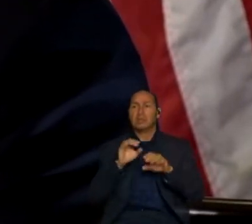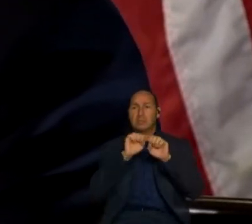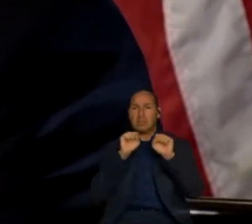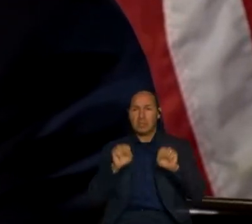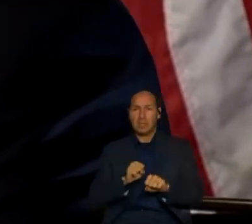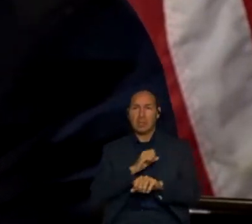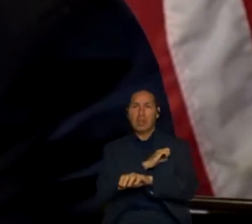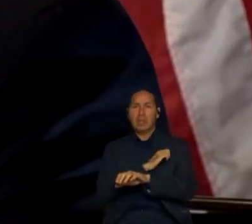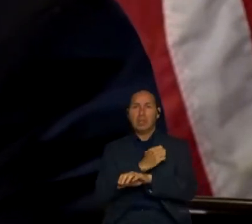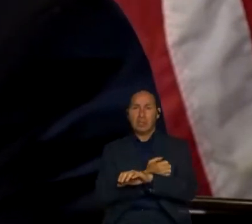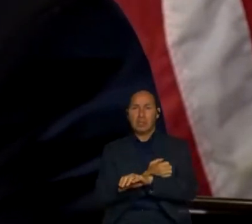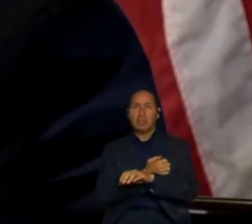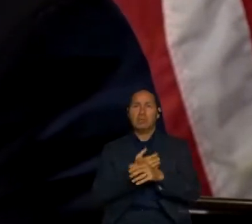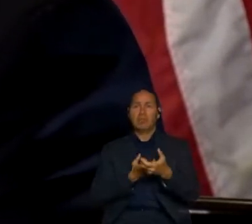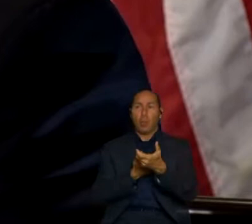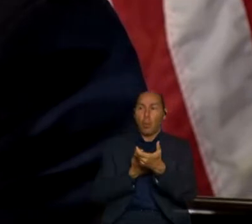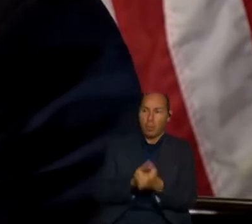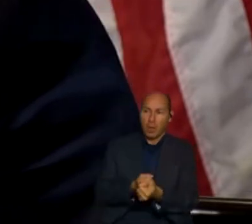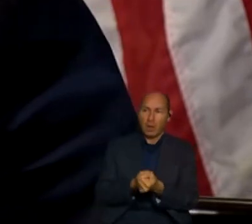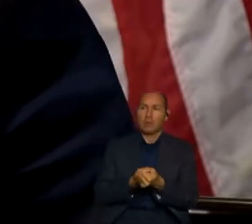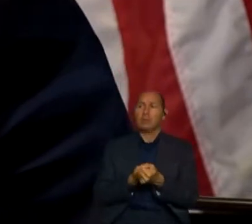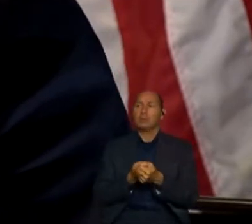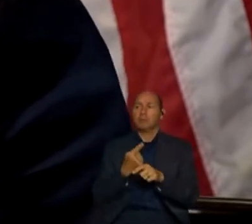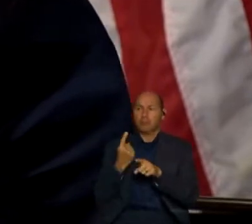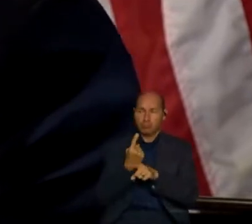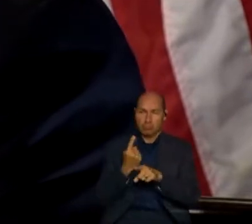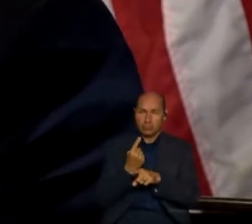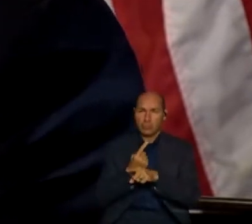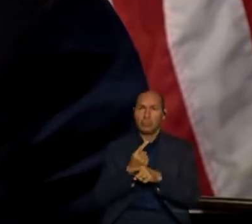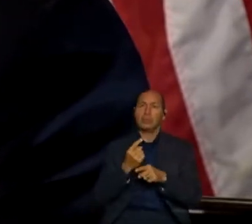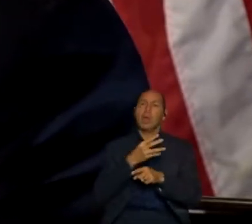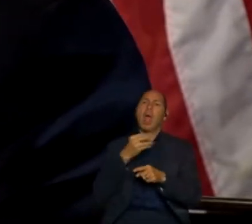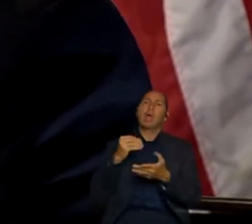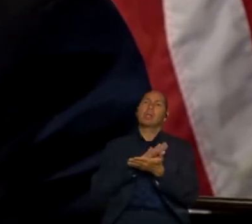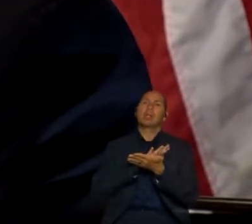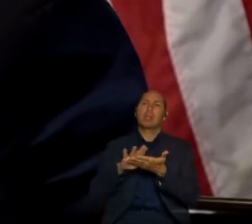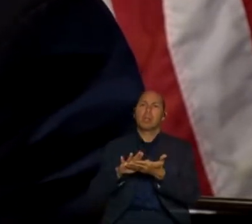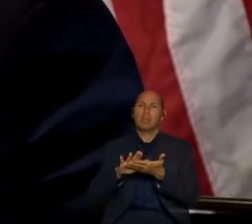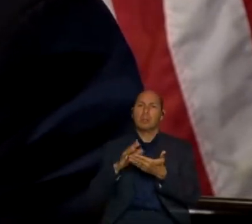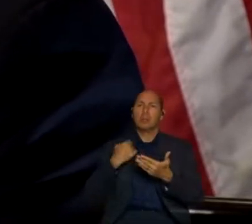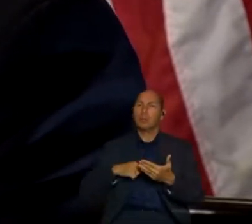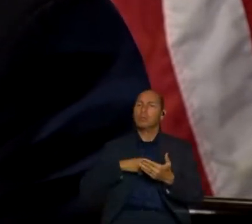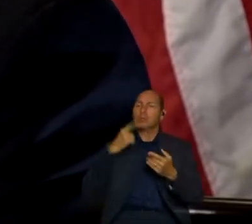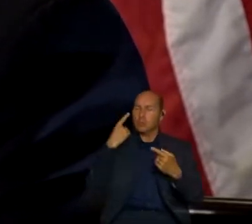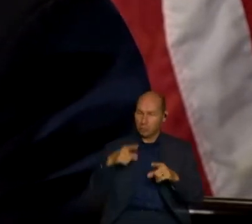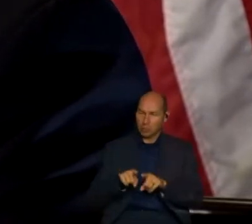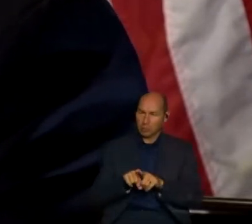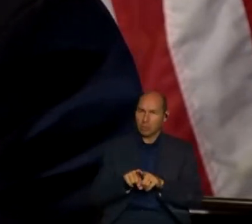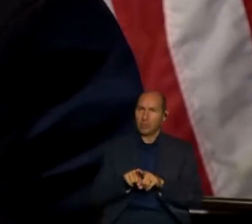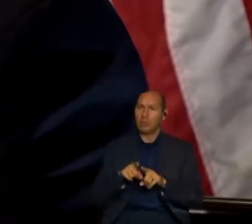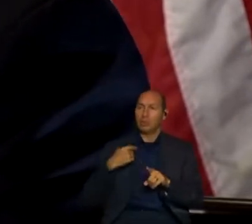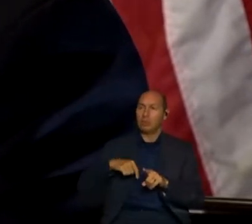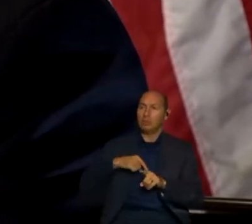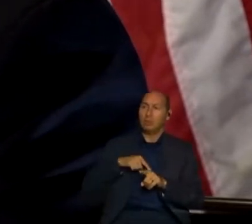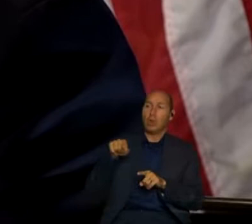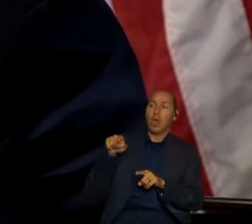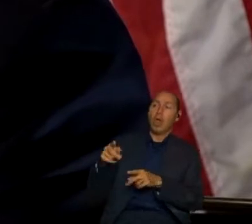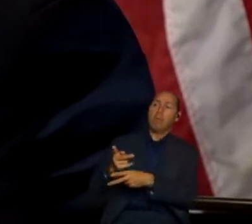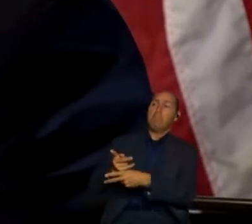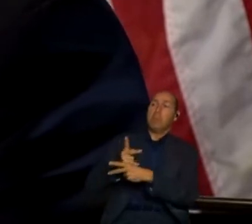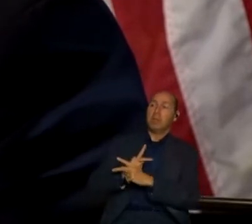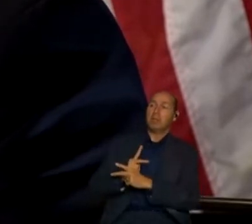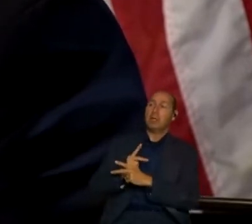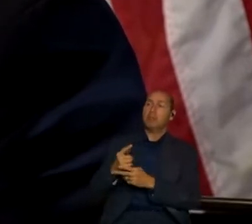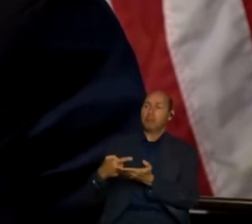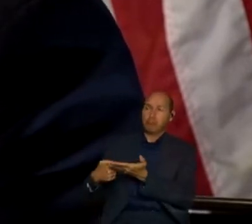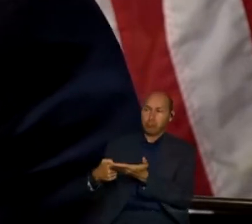and cleaner energy. But we couldn't agree, or we have not yet been able to agree, on the terms to end